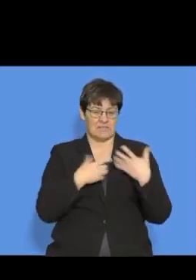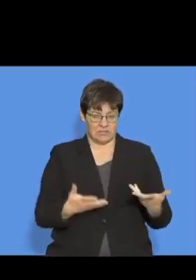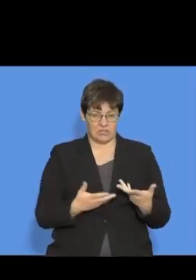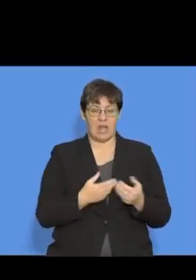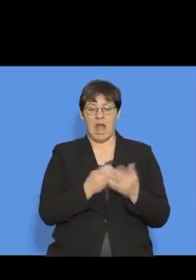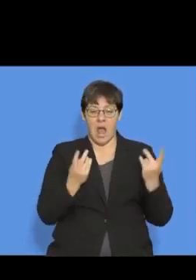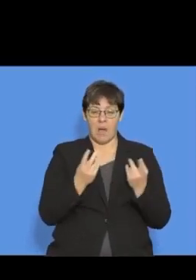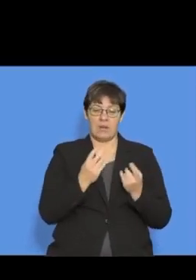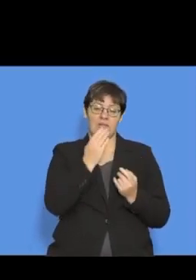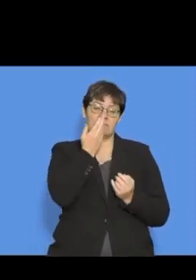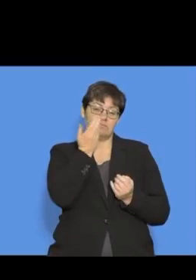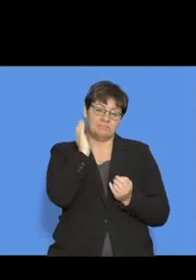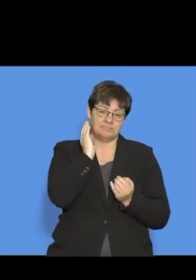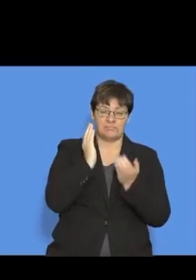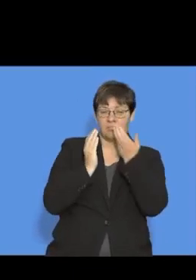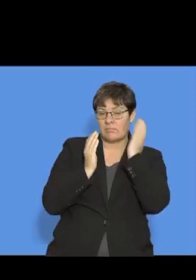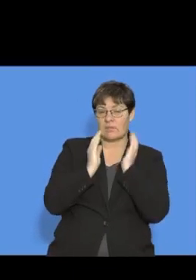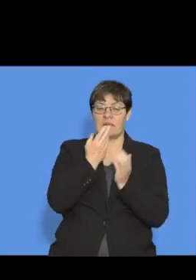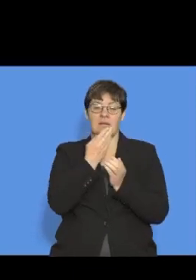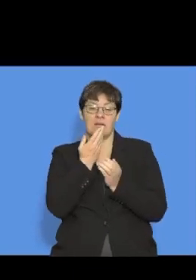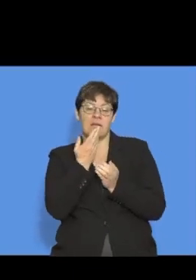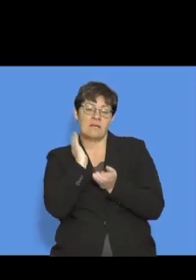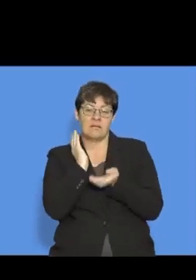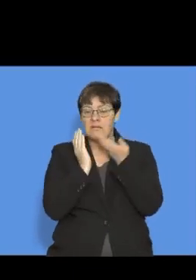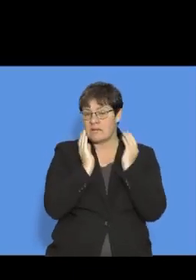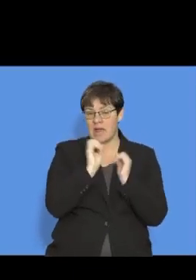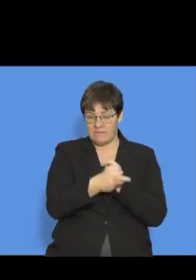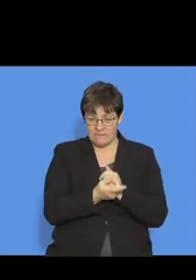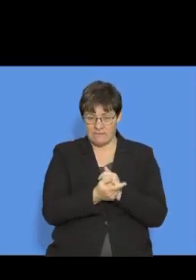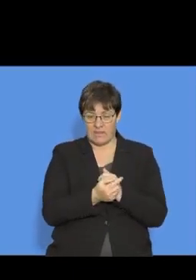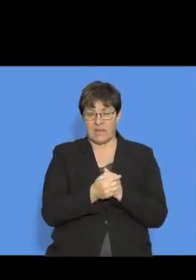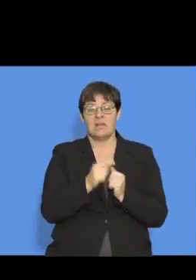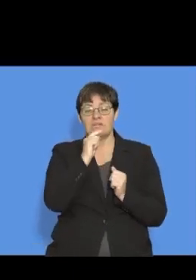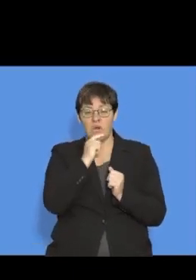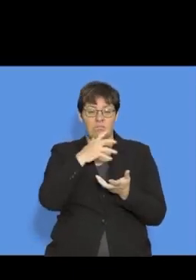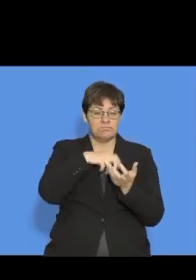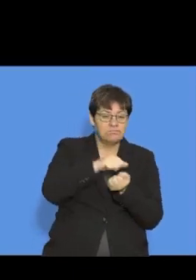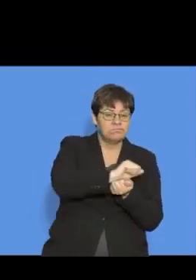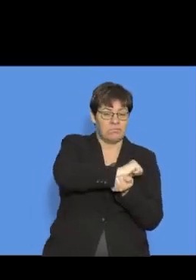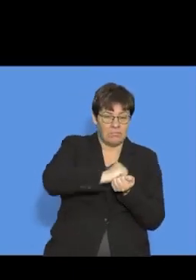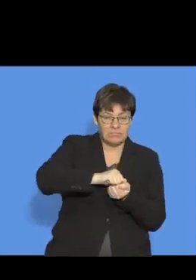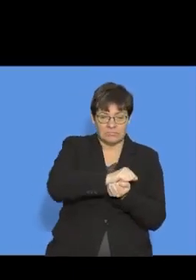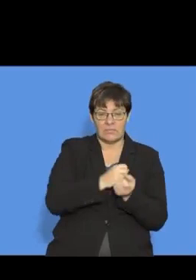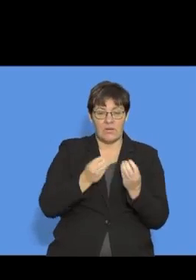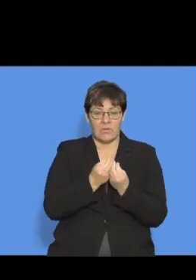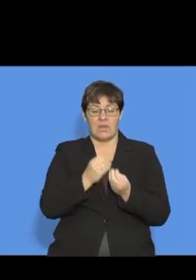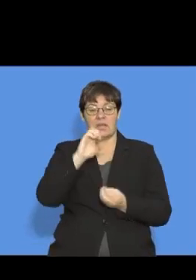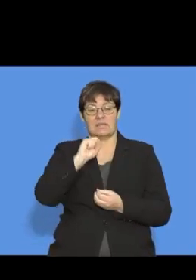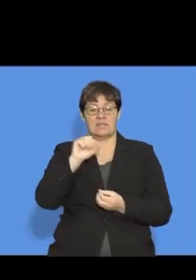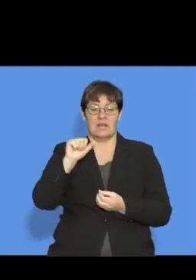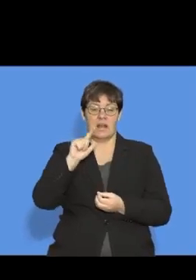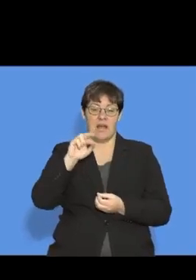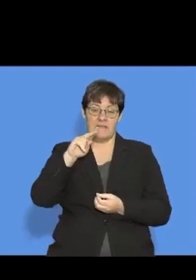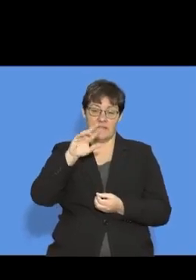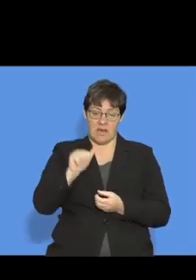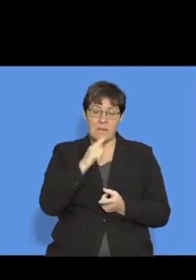the composition of the different teeth and how they play an important role in chewing and the mixing of the food with saliva and breaking that